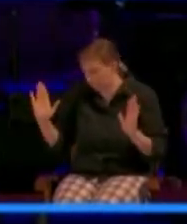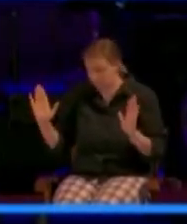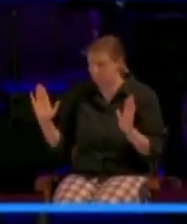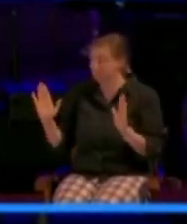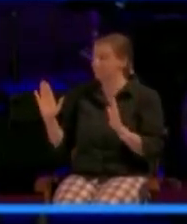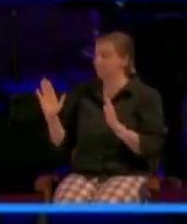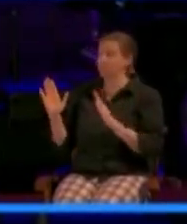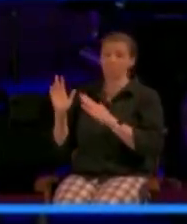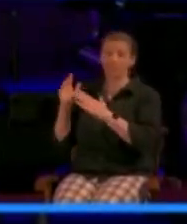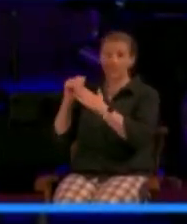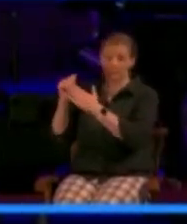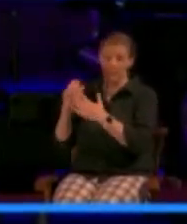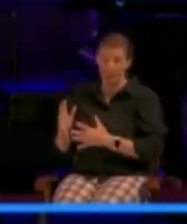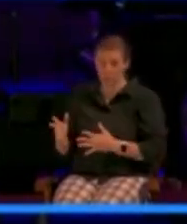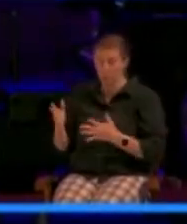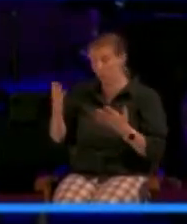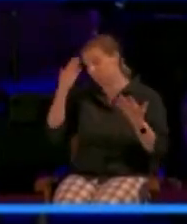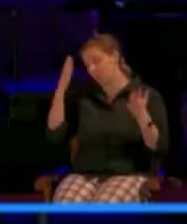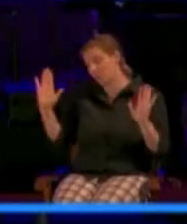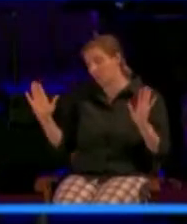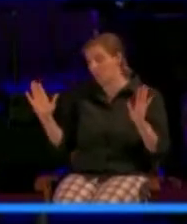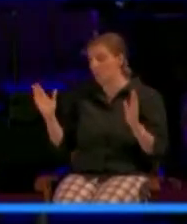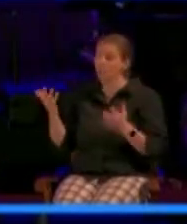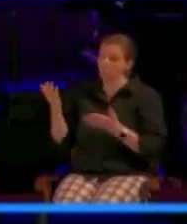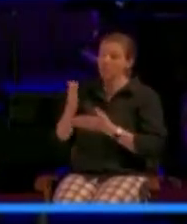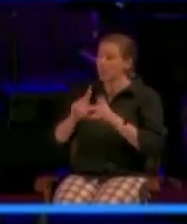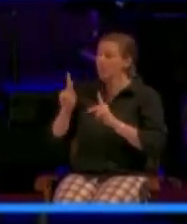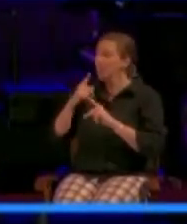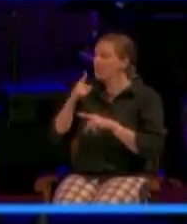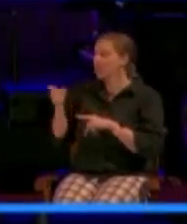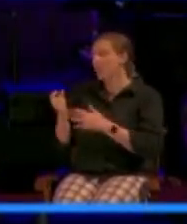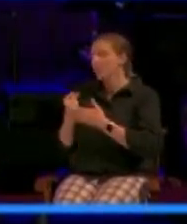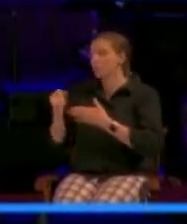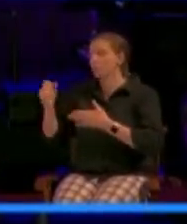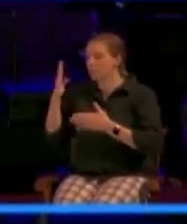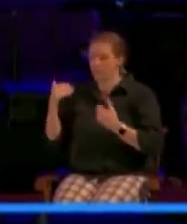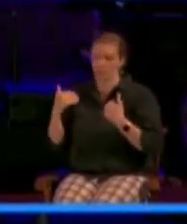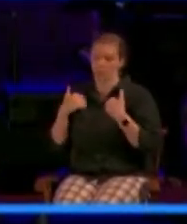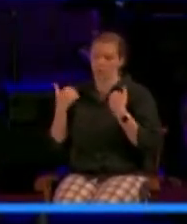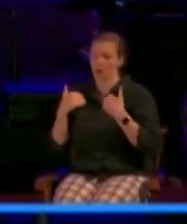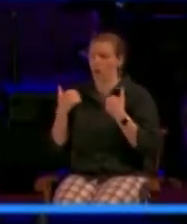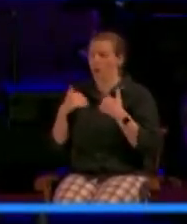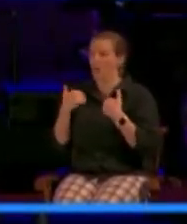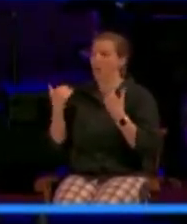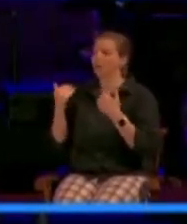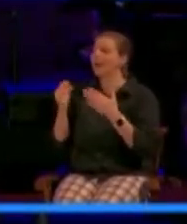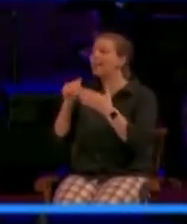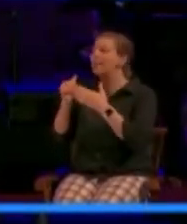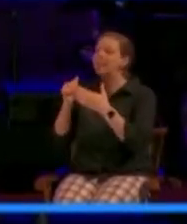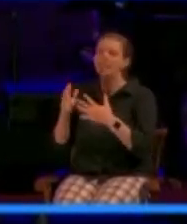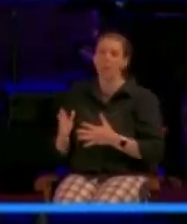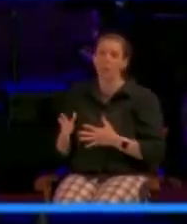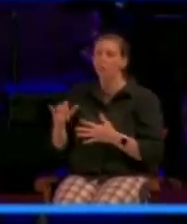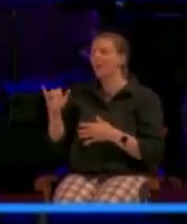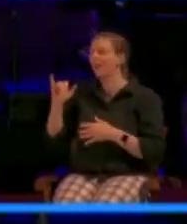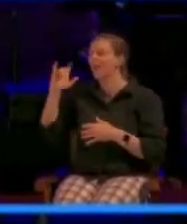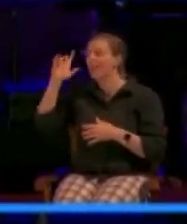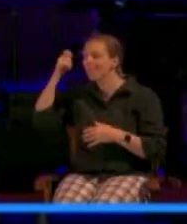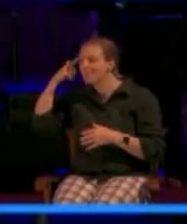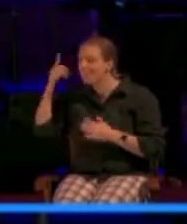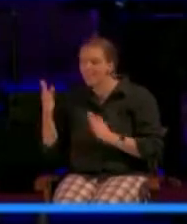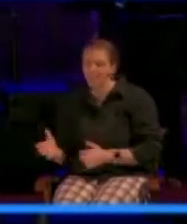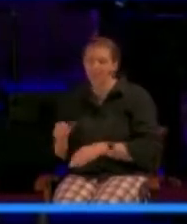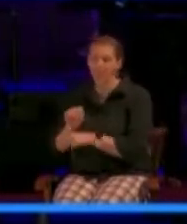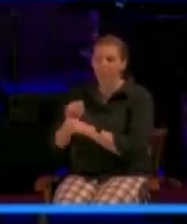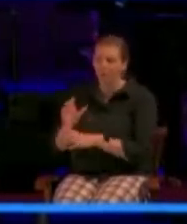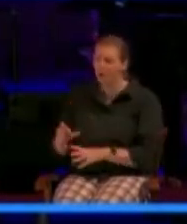young ruler. And he comes running up to Jesus. Now, Jesus had a lot of folks come up to him, and they asked him for all kinds of things. Could you